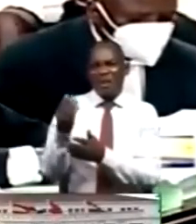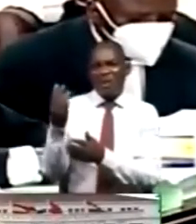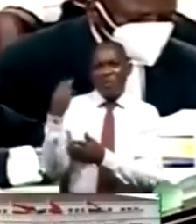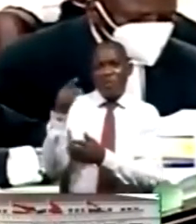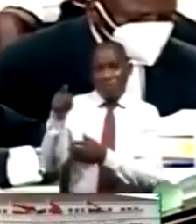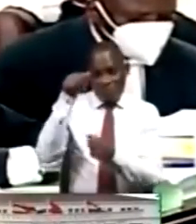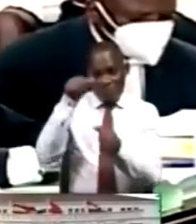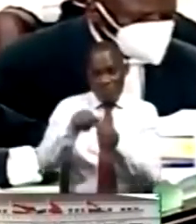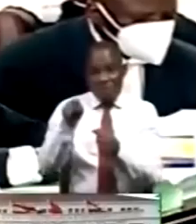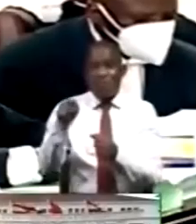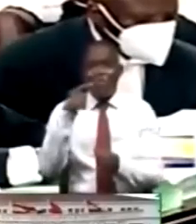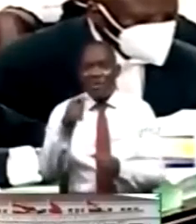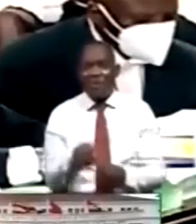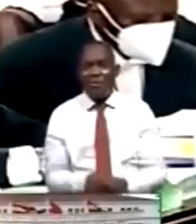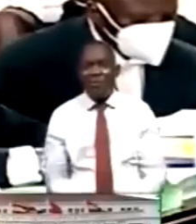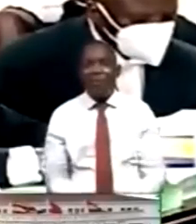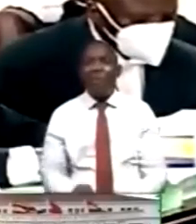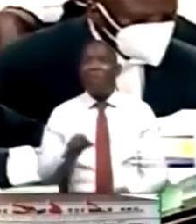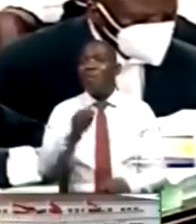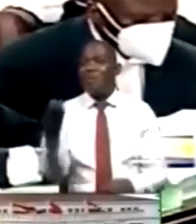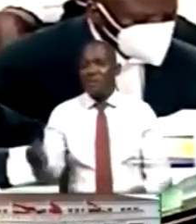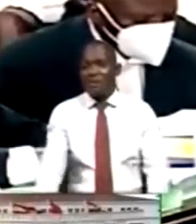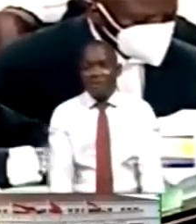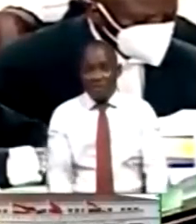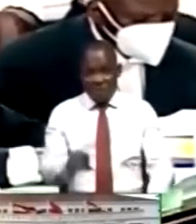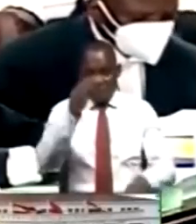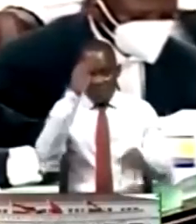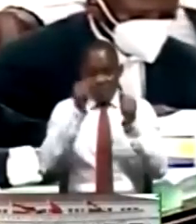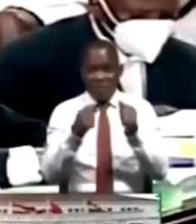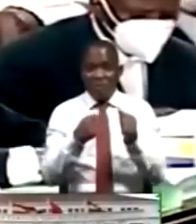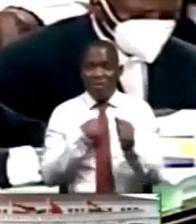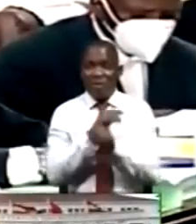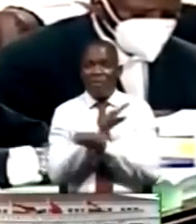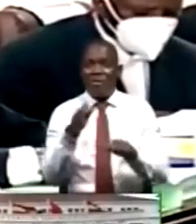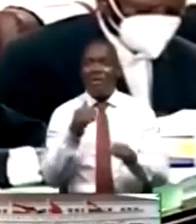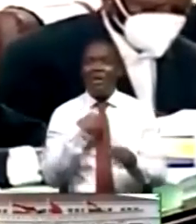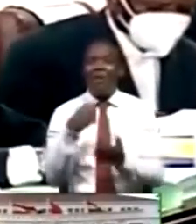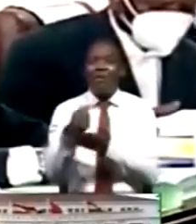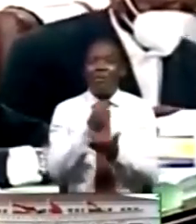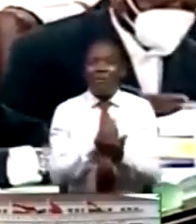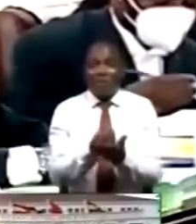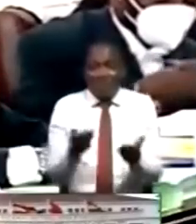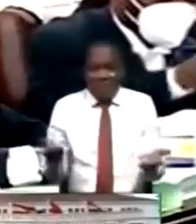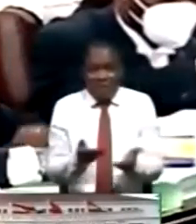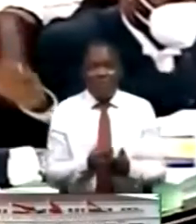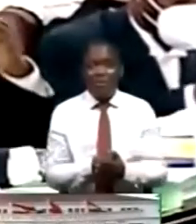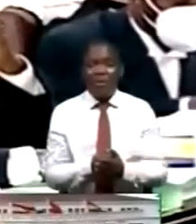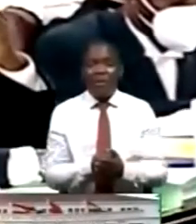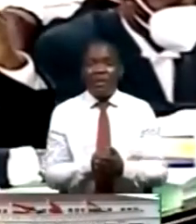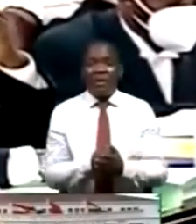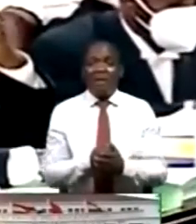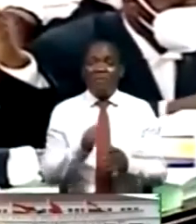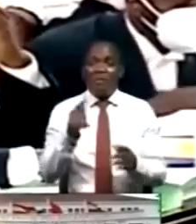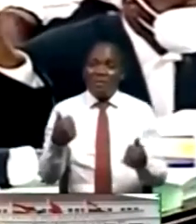You recall you said this, among others. Because I don't have the documentation in front of me, it is